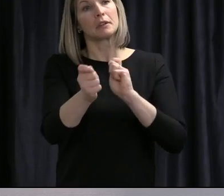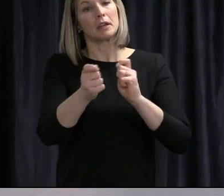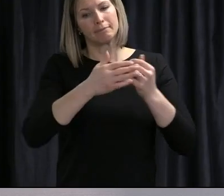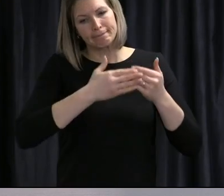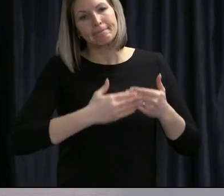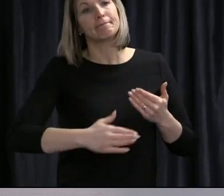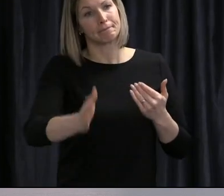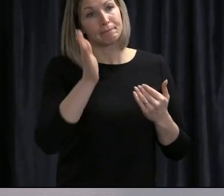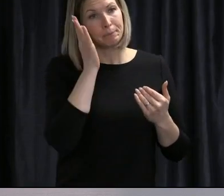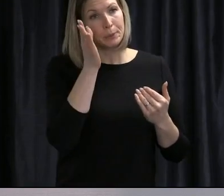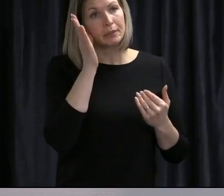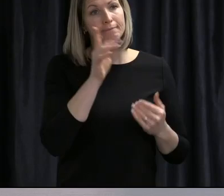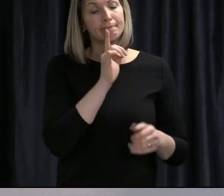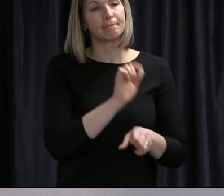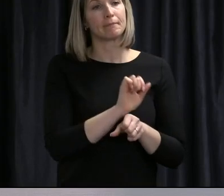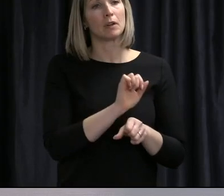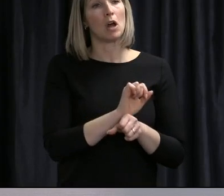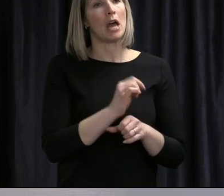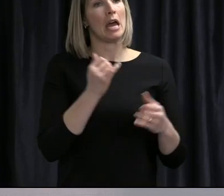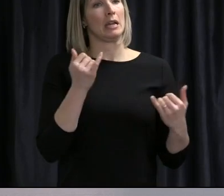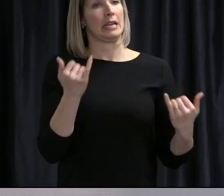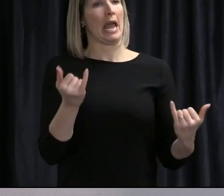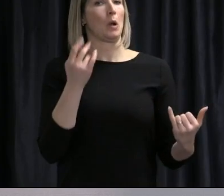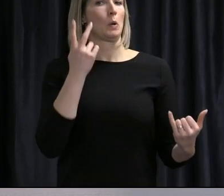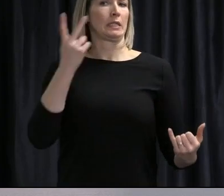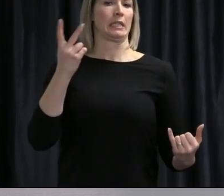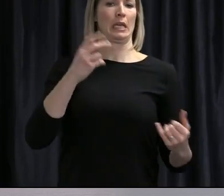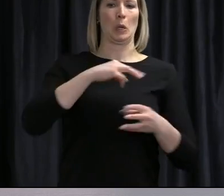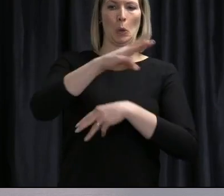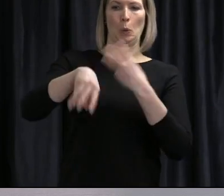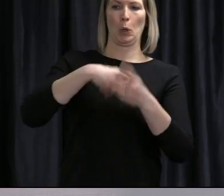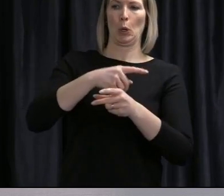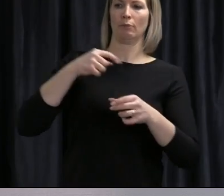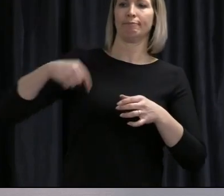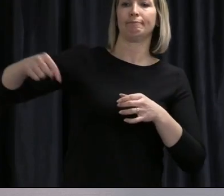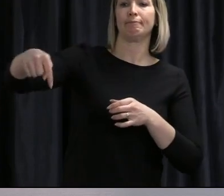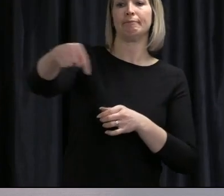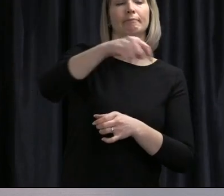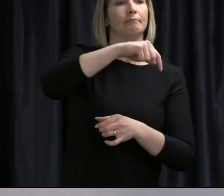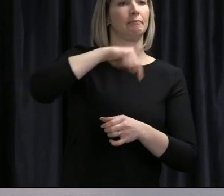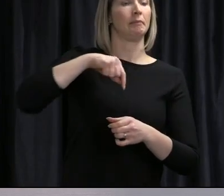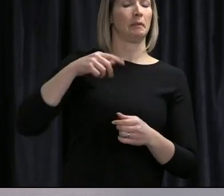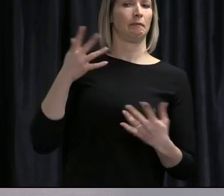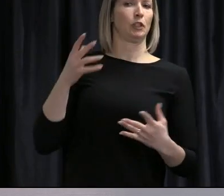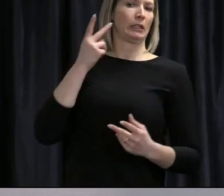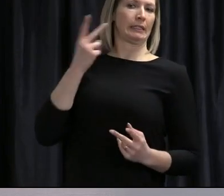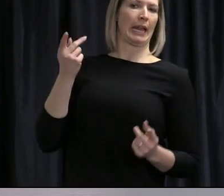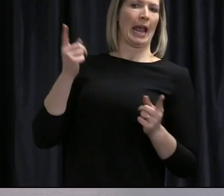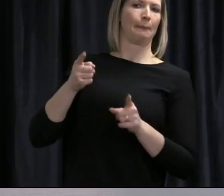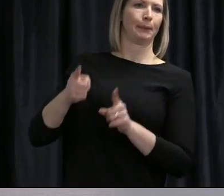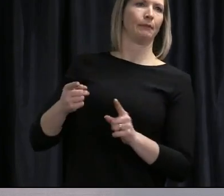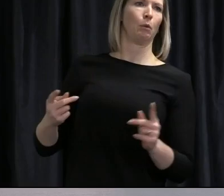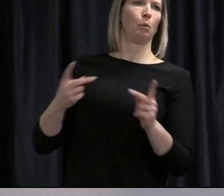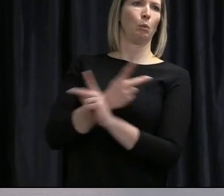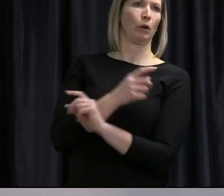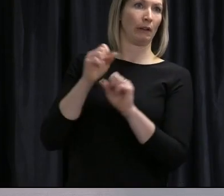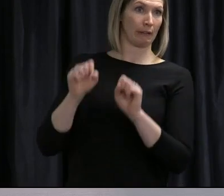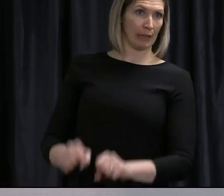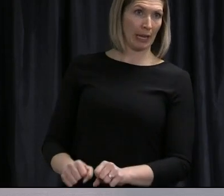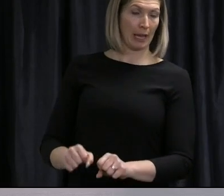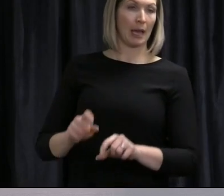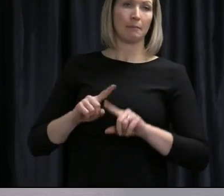learn a lesson from what's already happened around the world, and even though we are an island, we are an island and a province